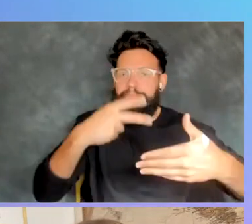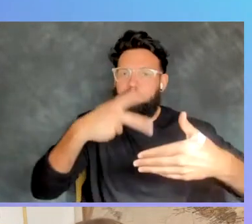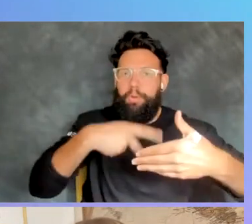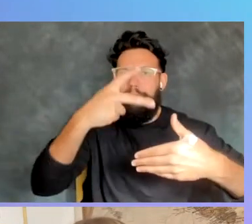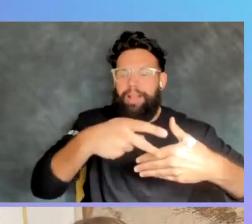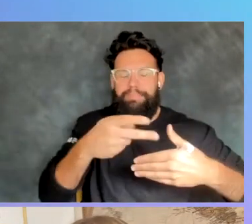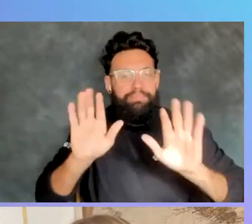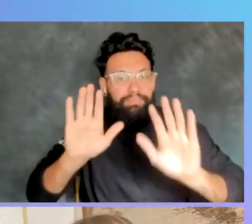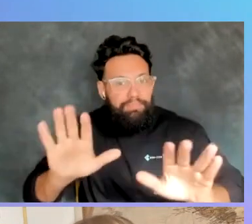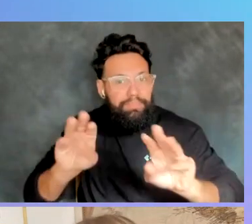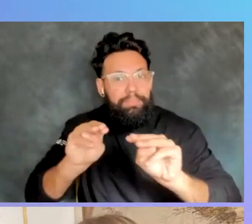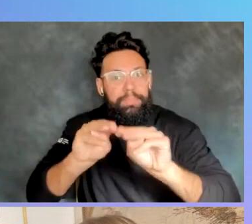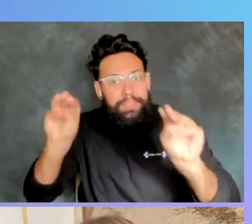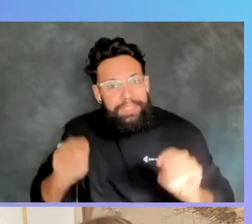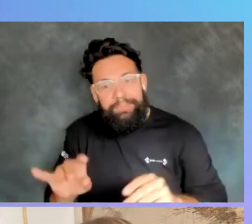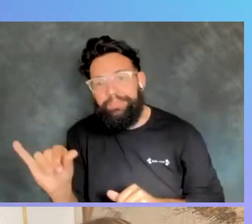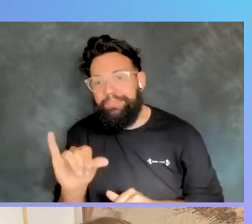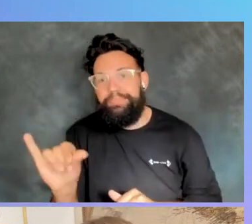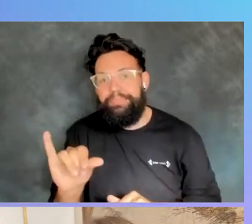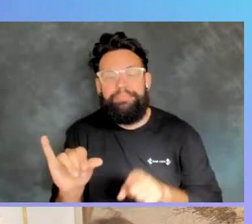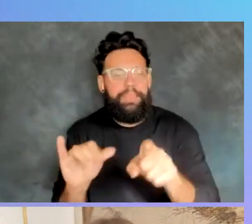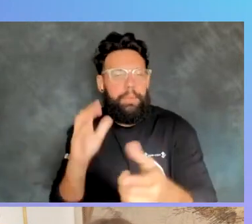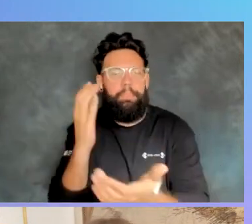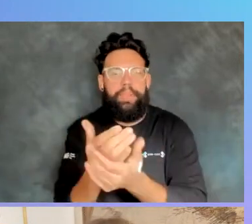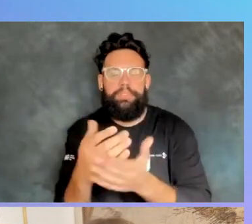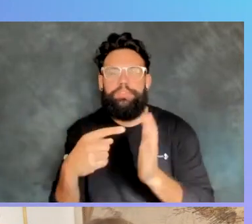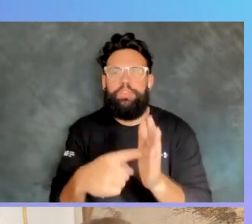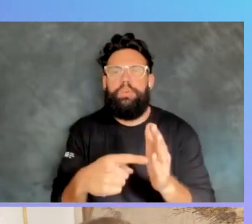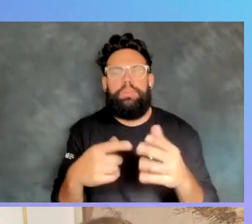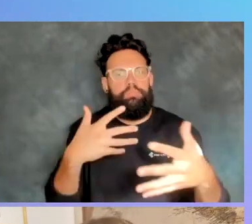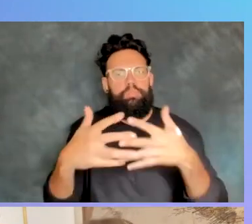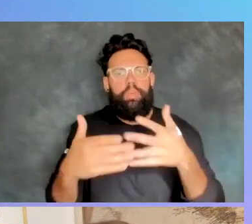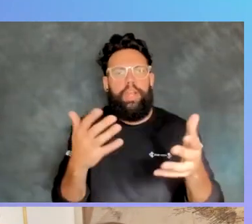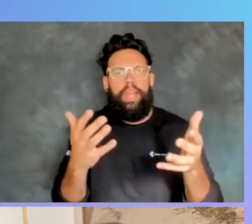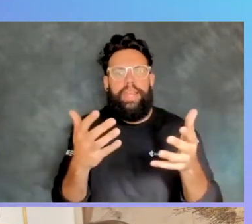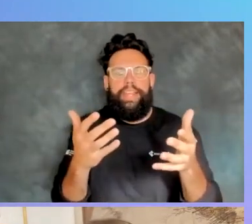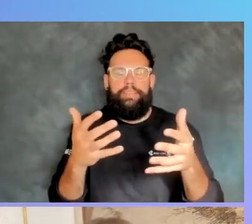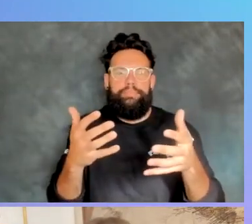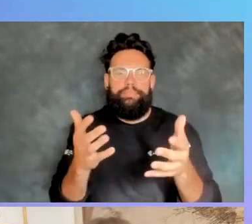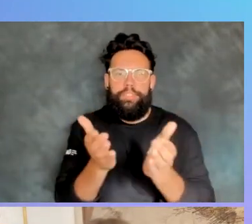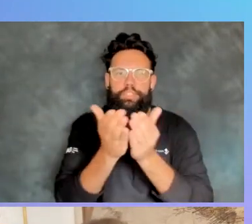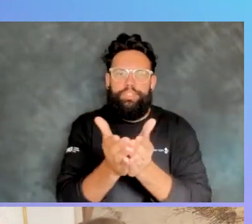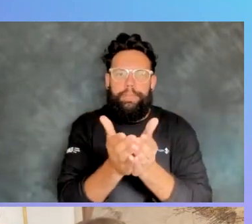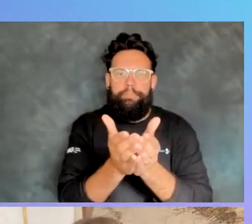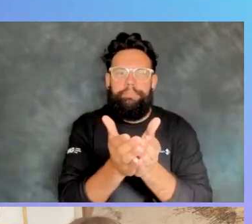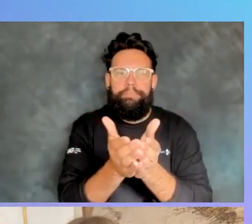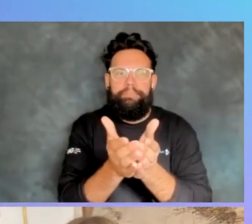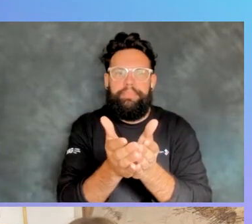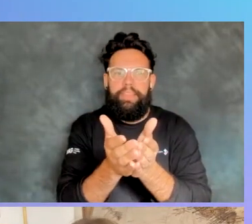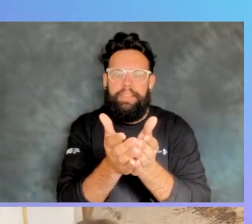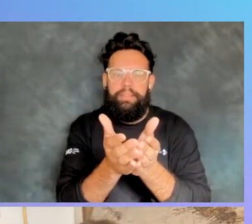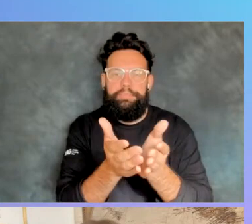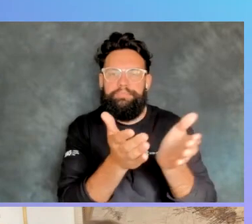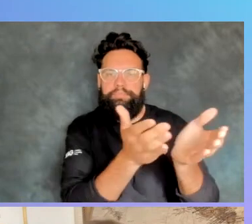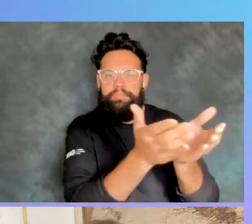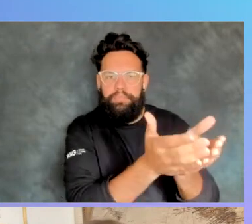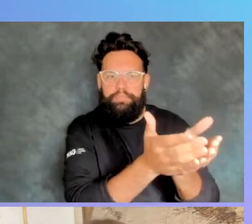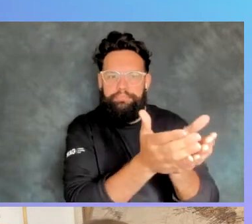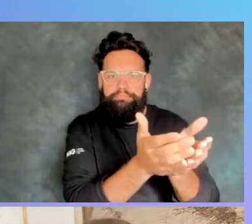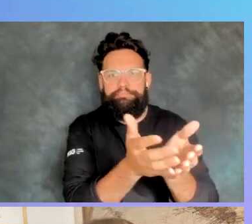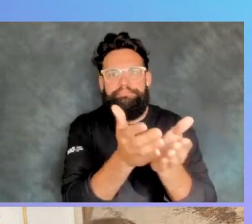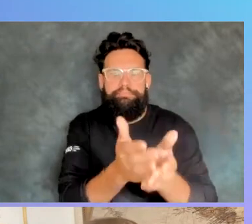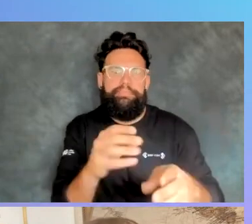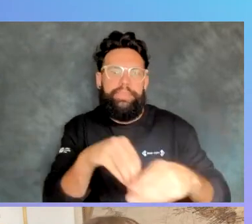on this slide shows the large gray ship in the Hudson with the tails of some aircraft like just visible on the flight deck. So